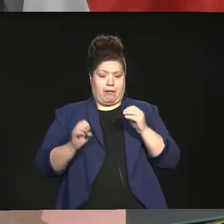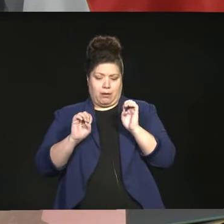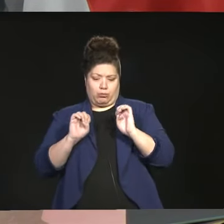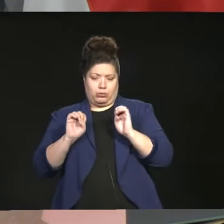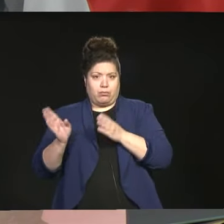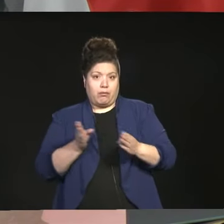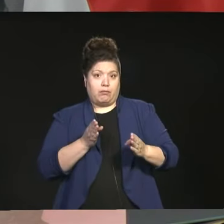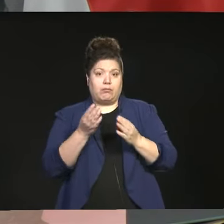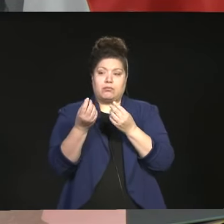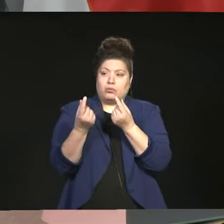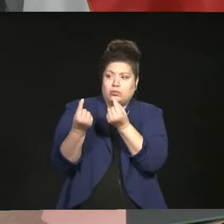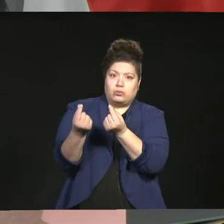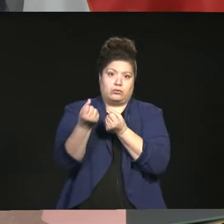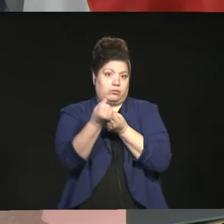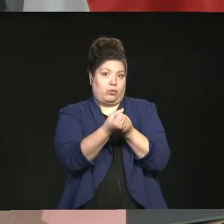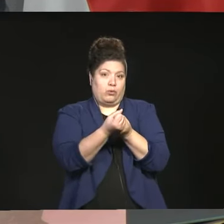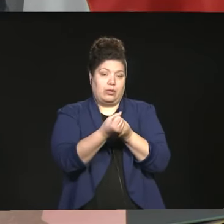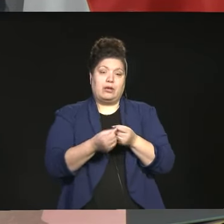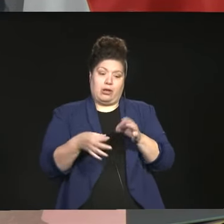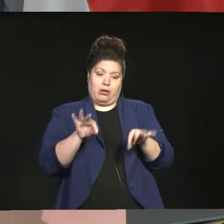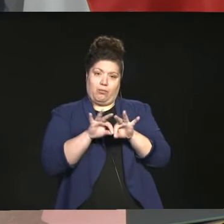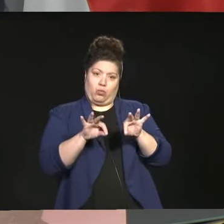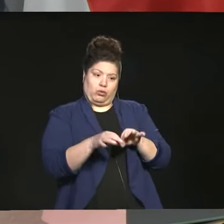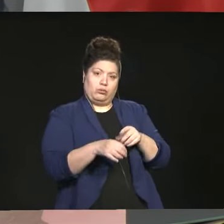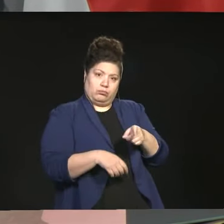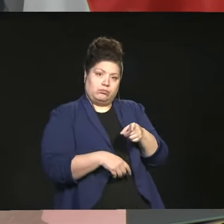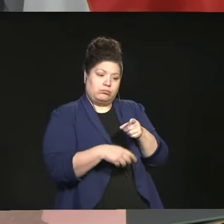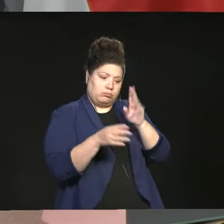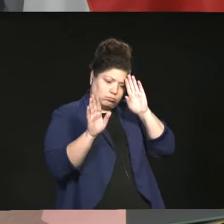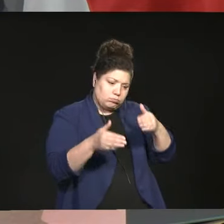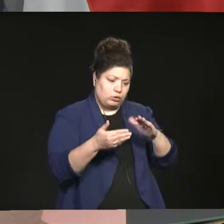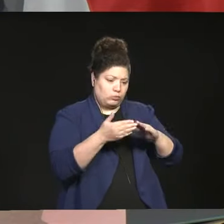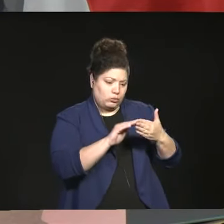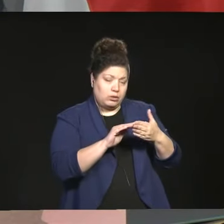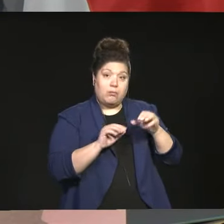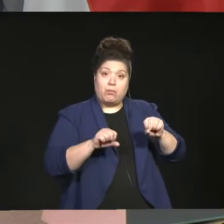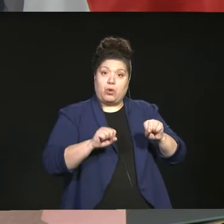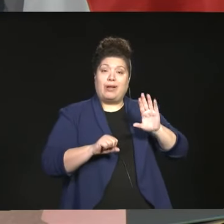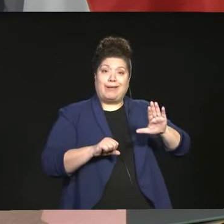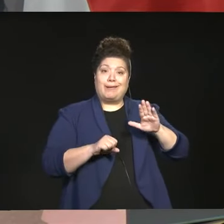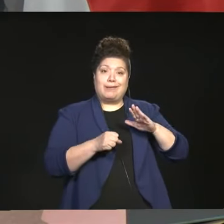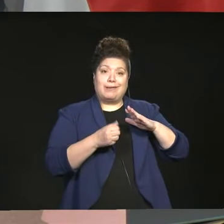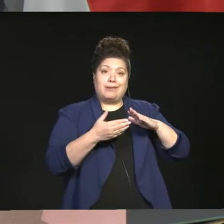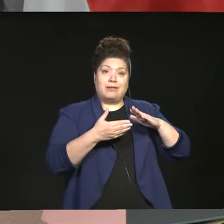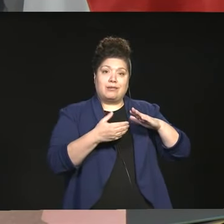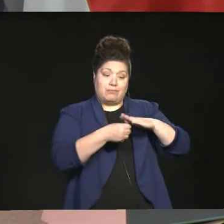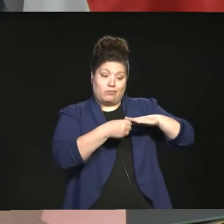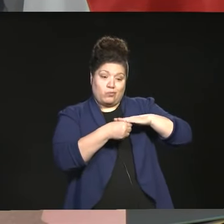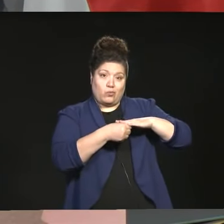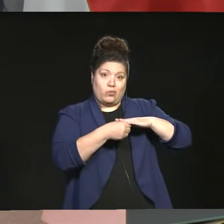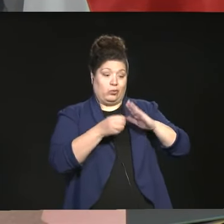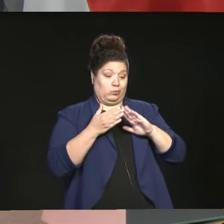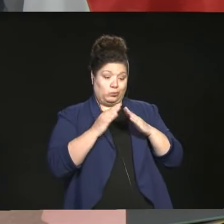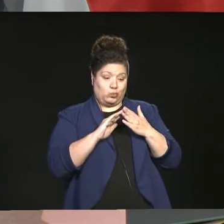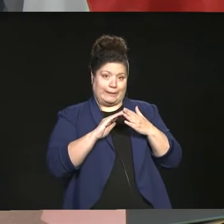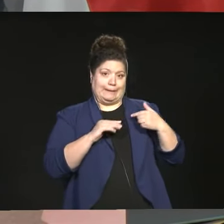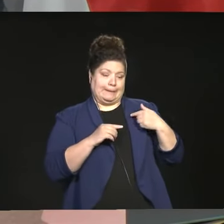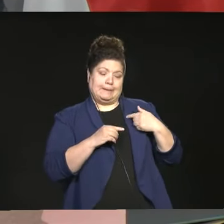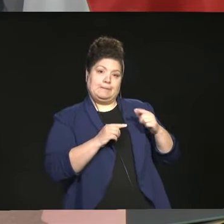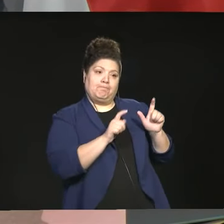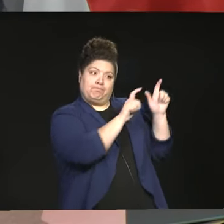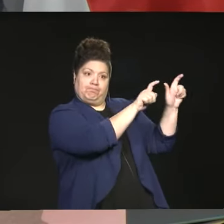their populations, from closing their borders to declaring local states of emergency. I want to recognize their important work and the strength